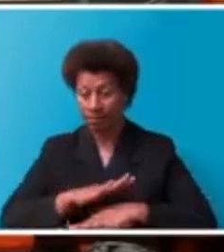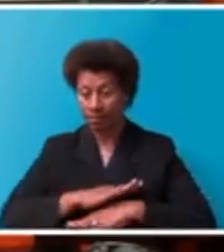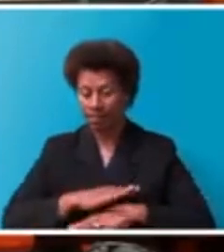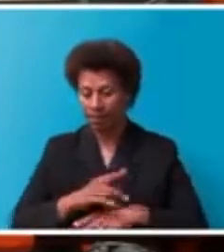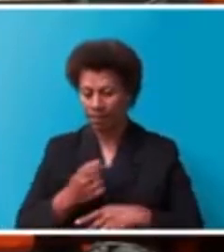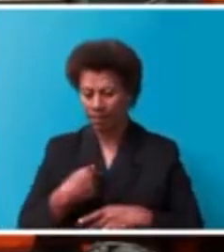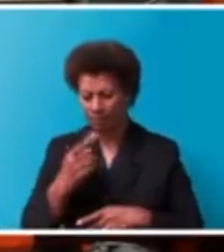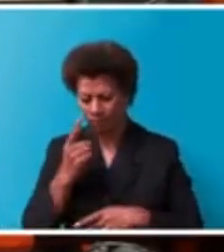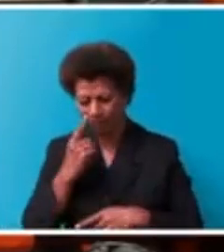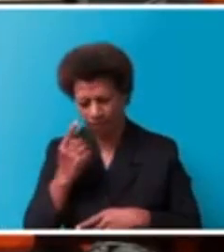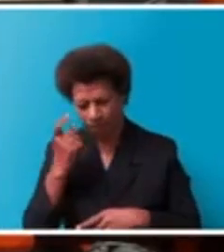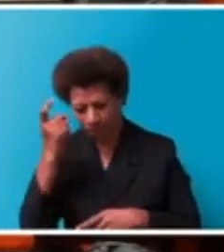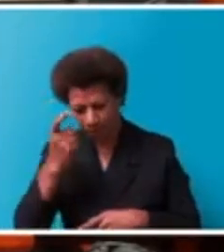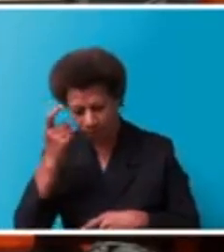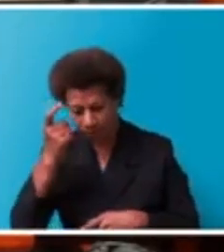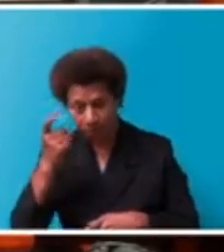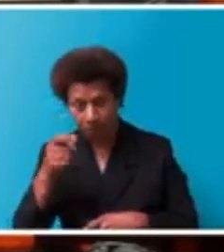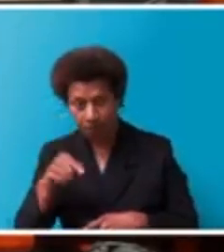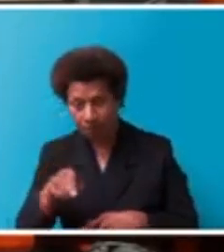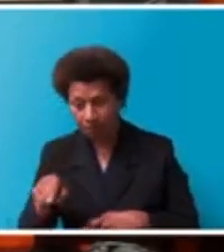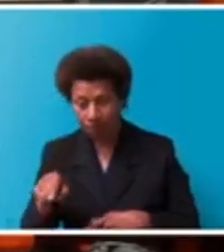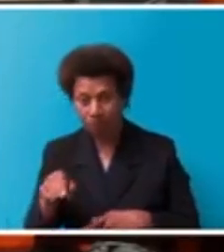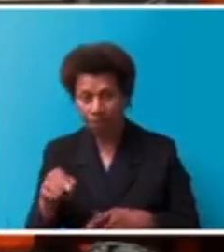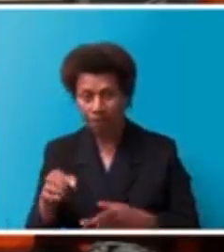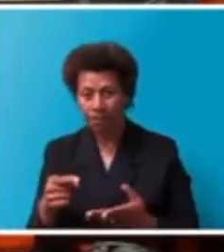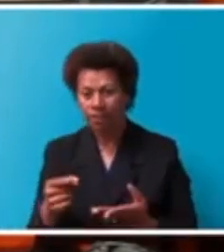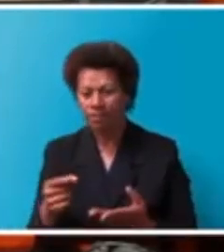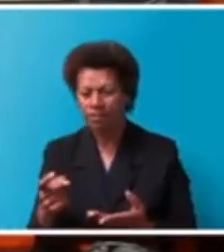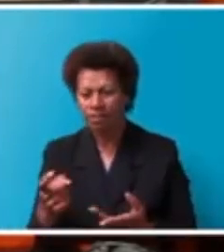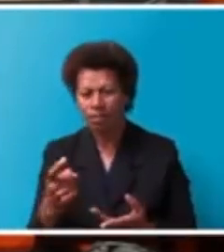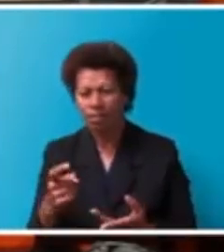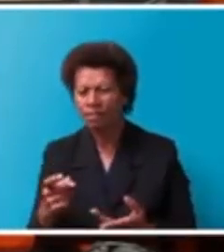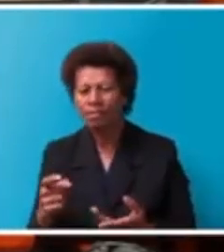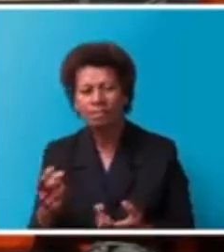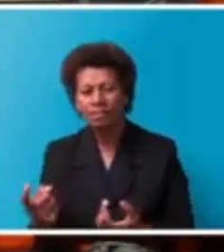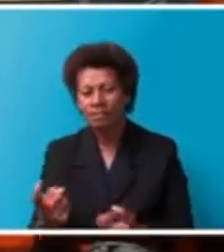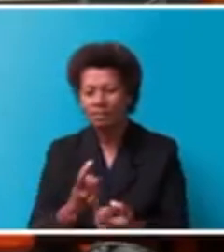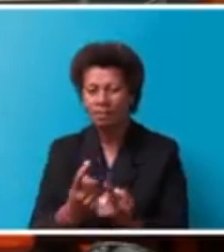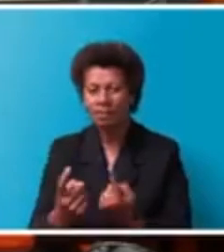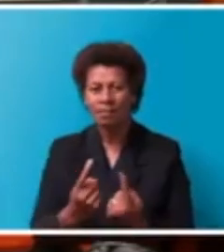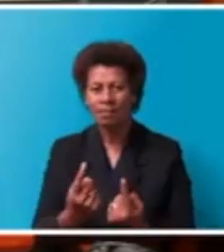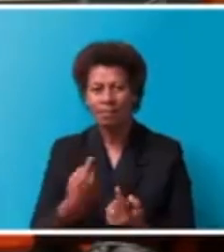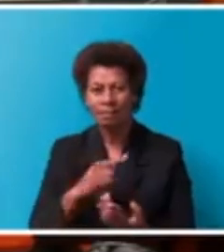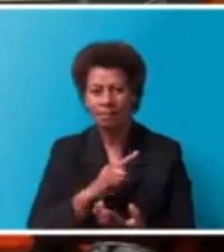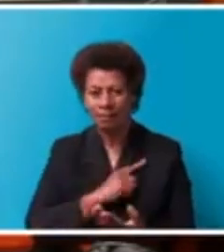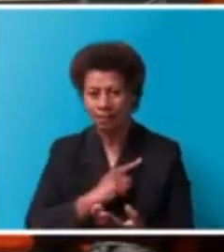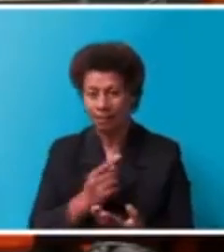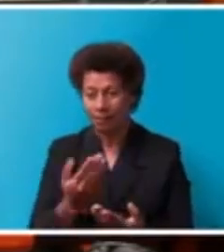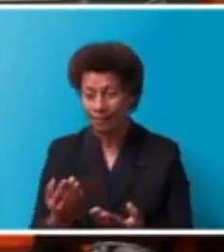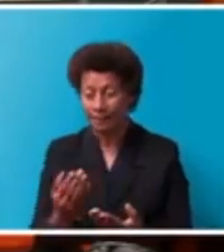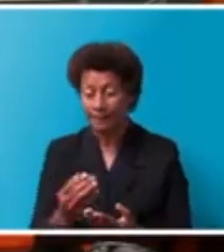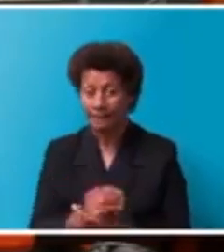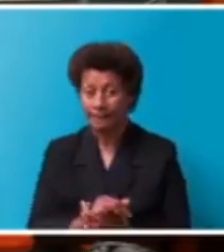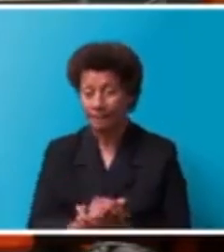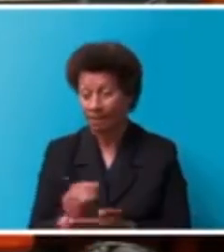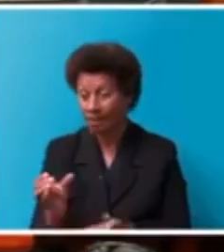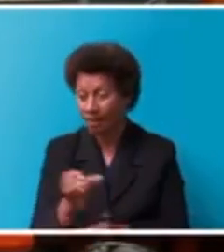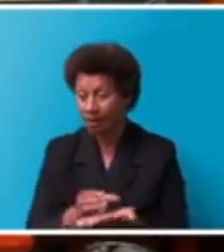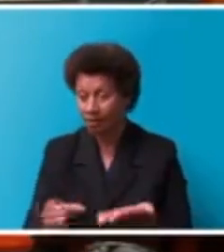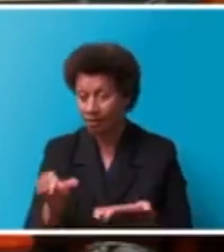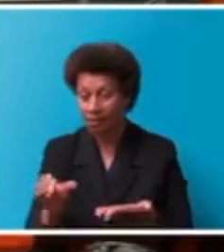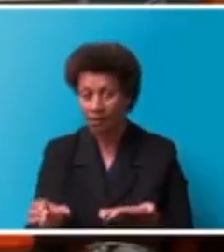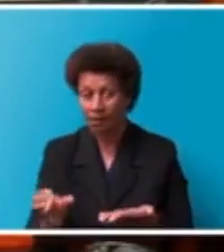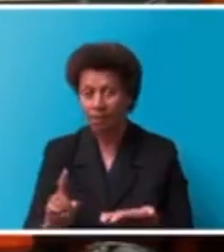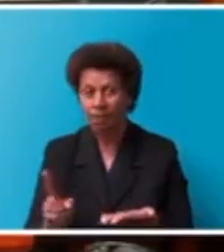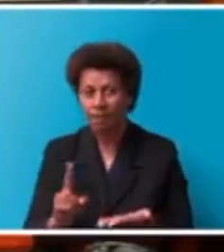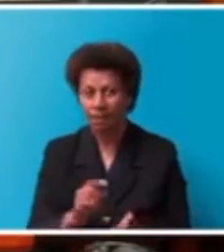trend amongst those who call our clients. Regrettably, a significant number of our customers are found to be in breach of